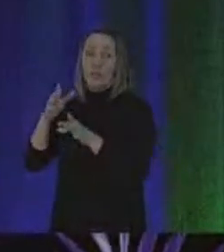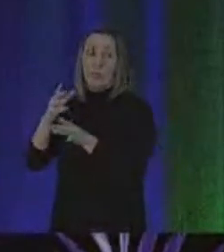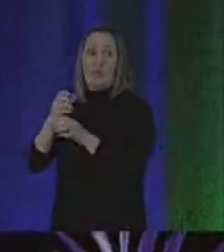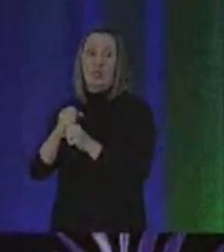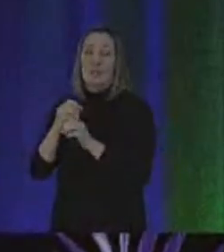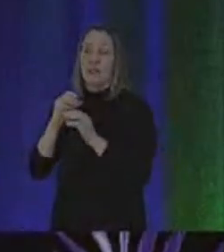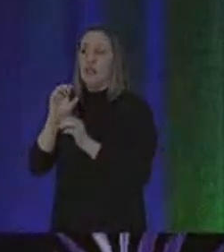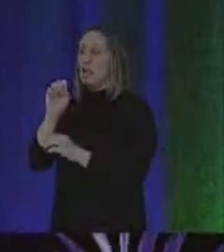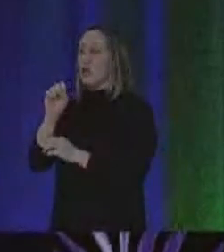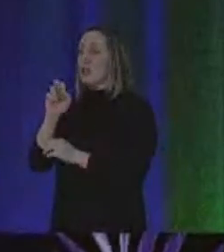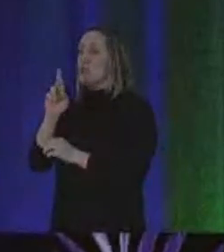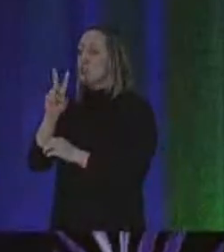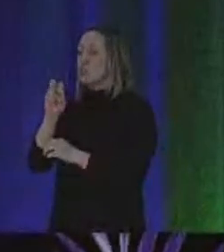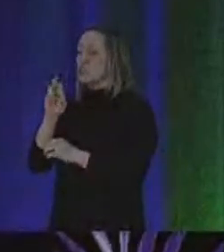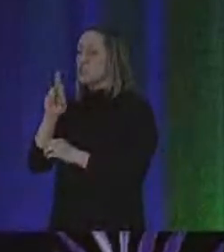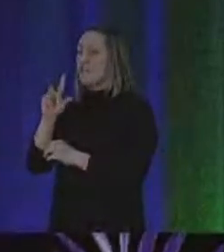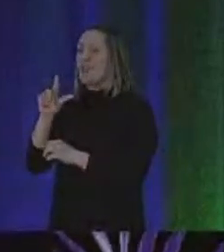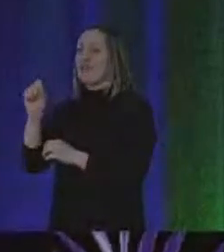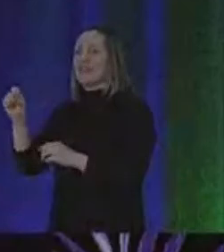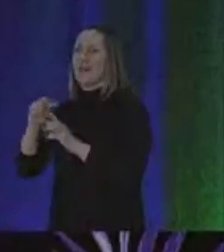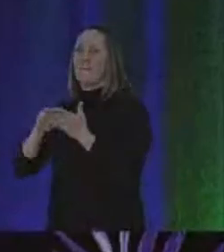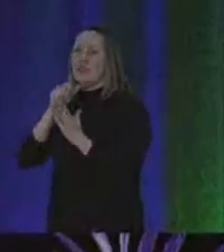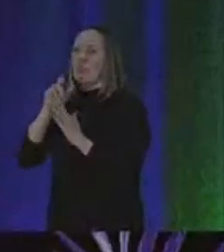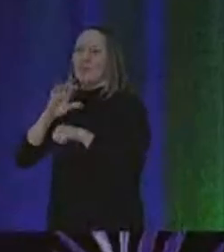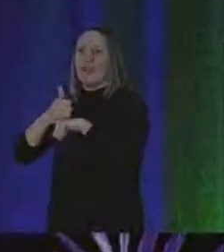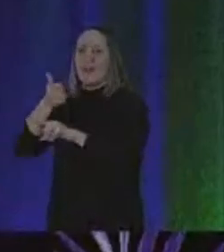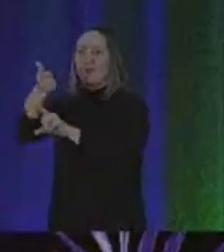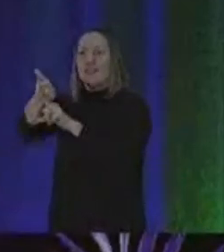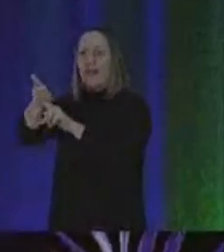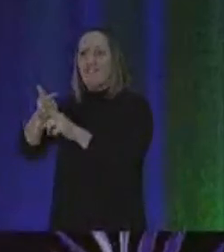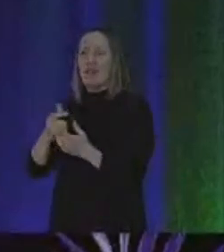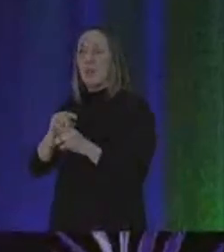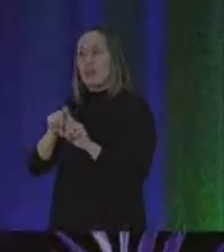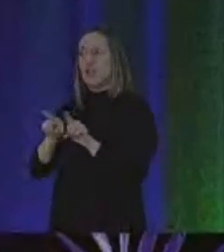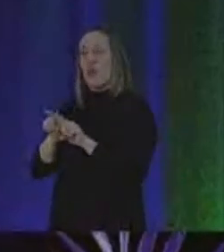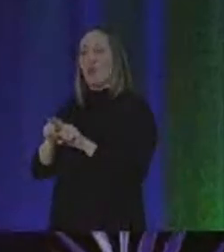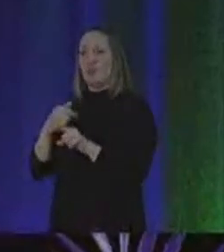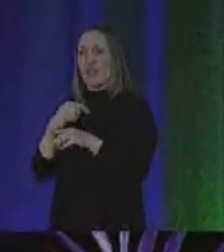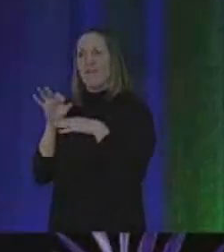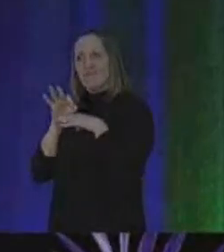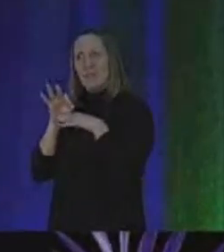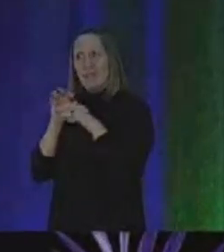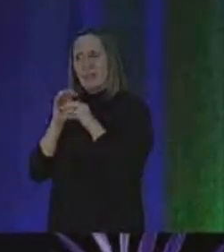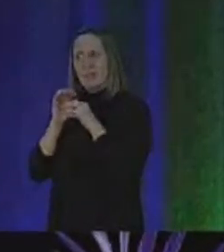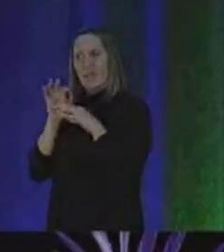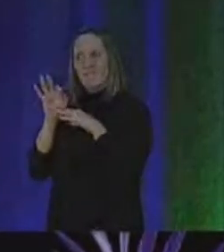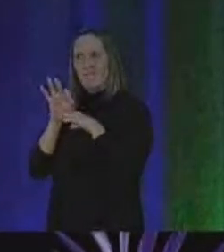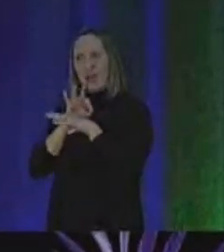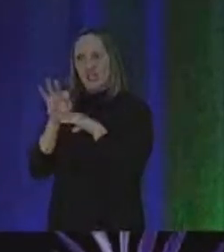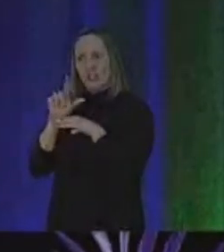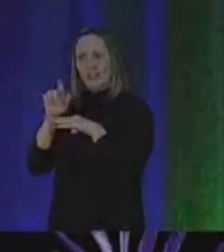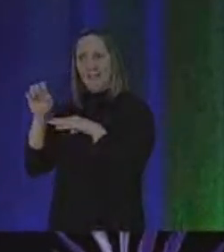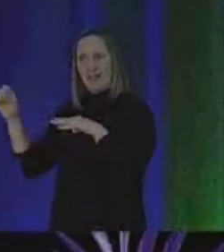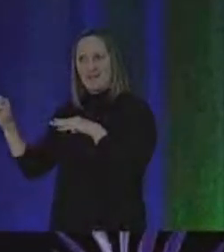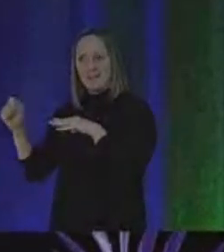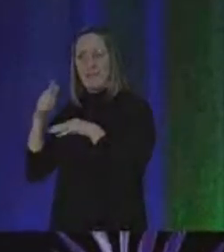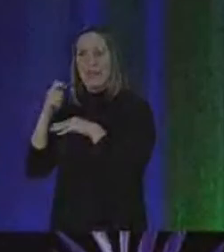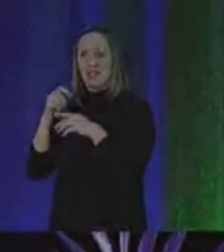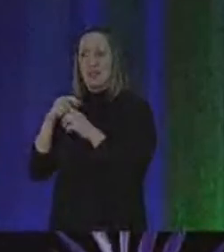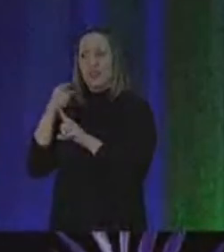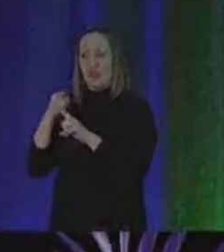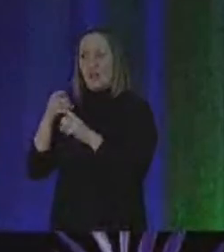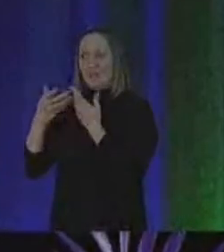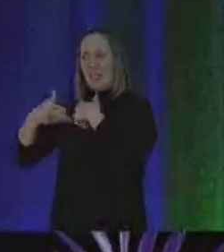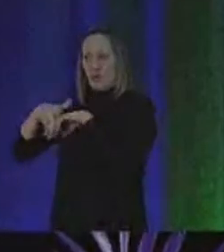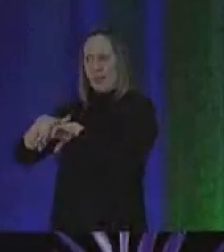serverless because you don't have to set up this GraphQL server yourself. But then you also get functionless because there's a direct integration. Again,